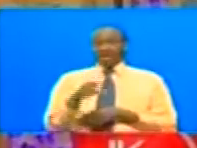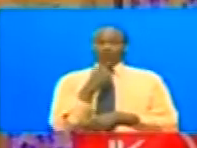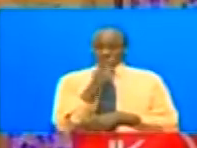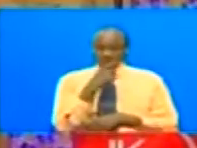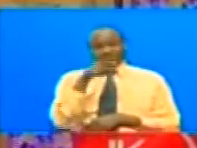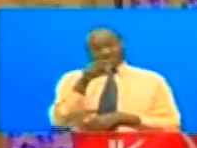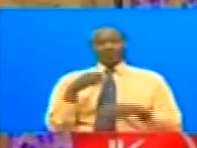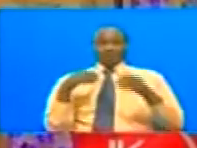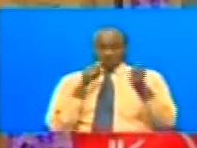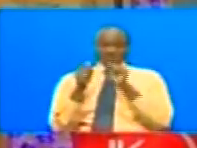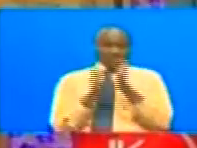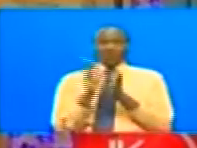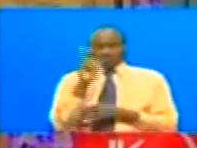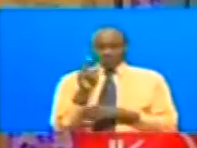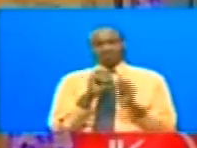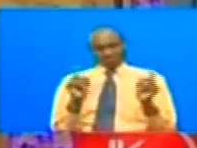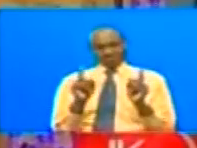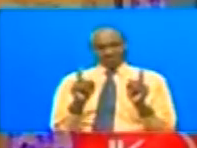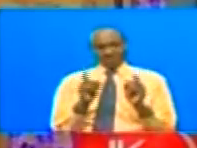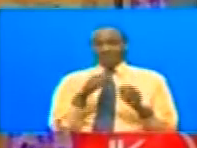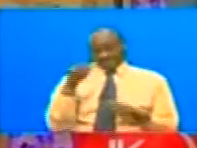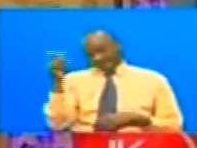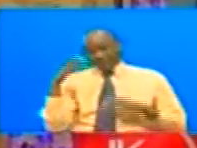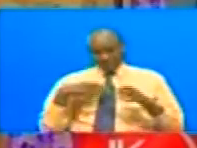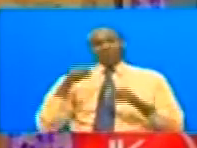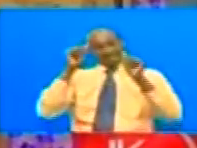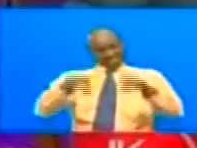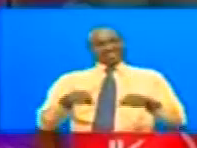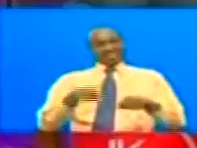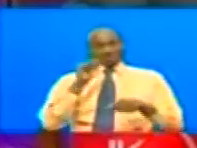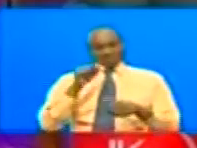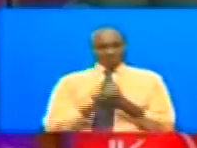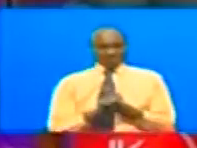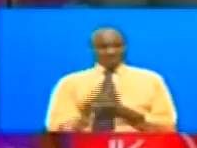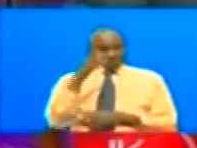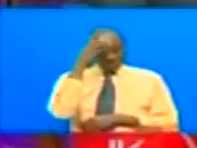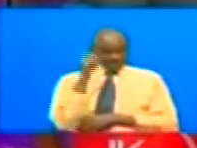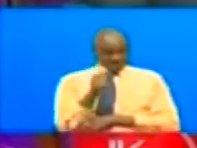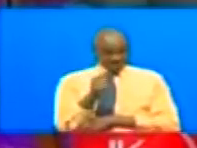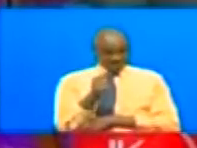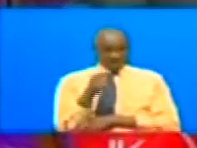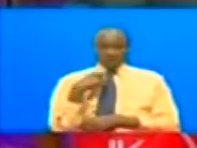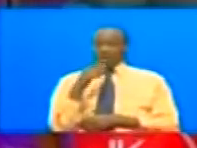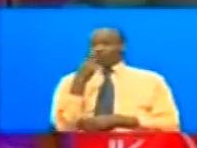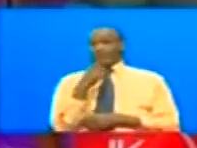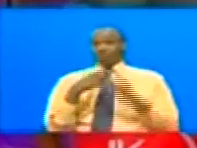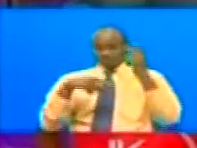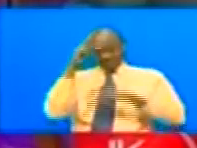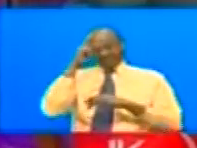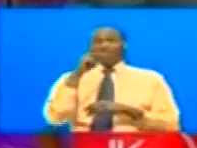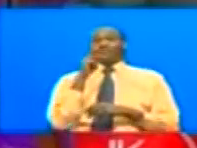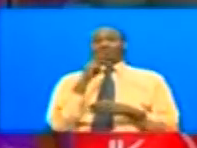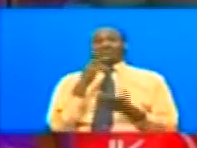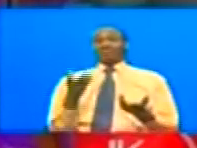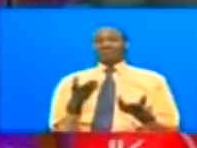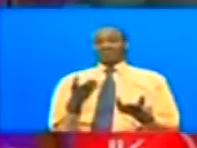to Uhuru, but he can be a challenge to nearly anyone else. And don't forget who the professor of politics is. Yes. His dad